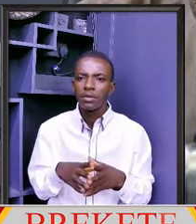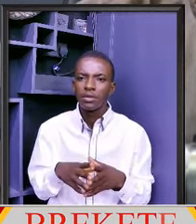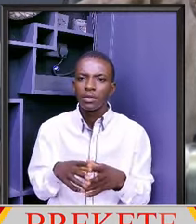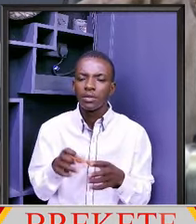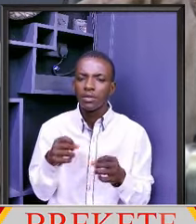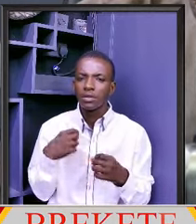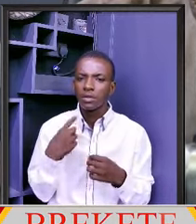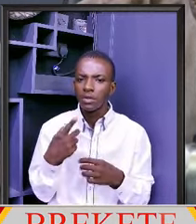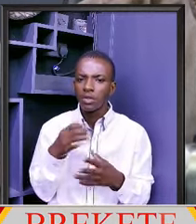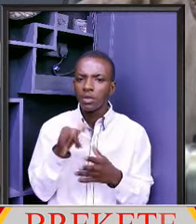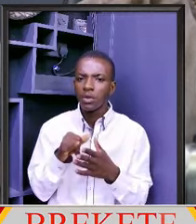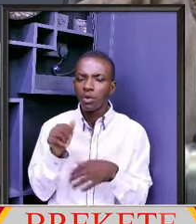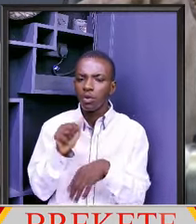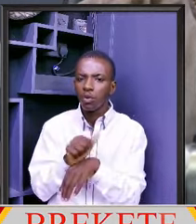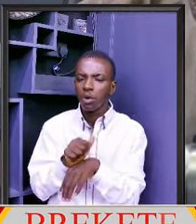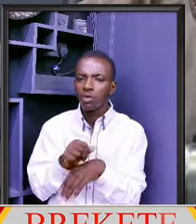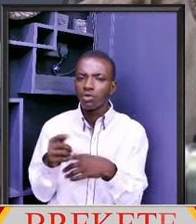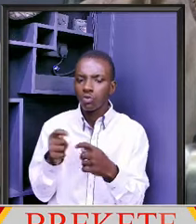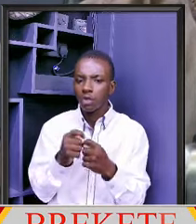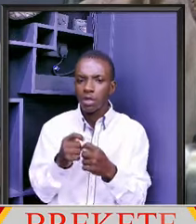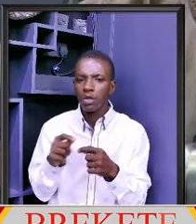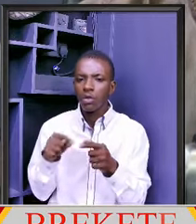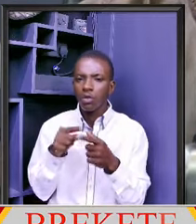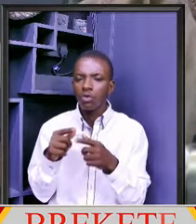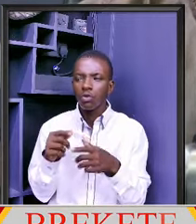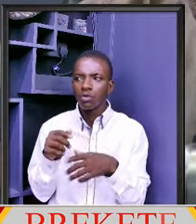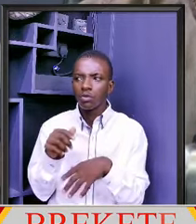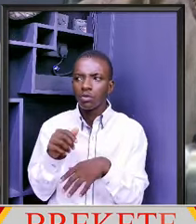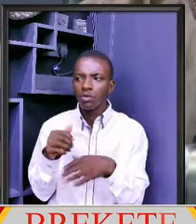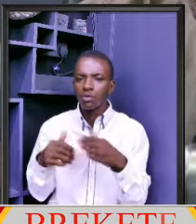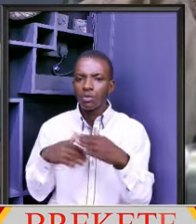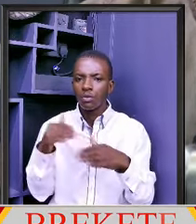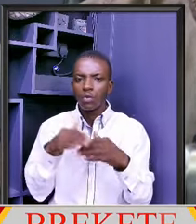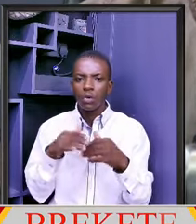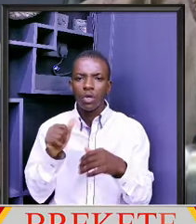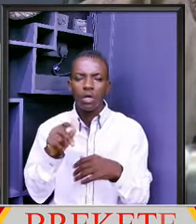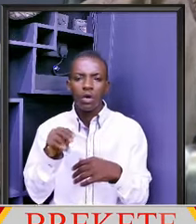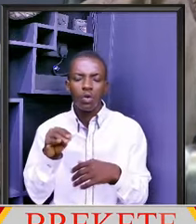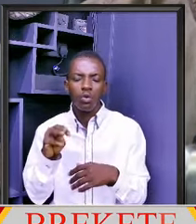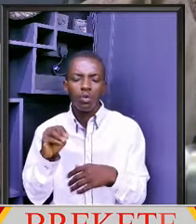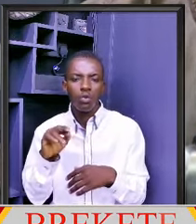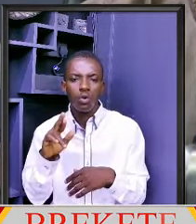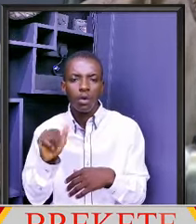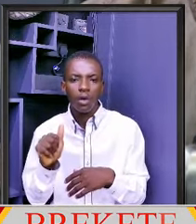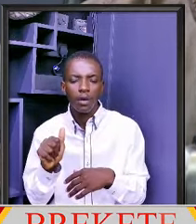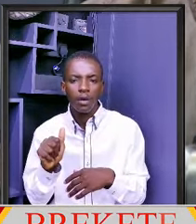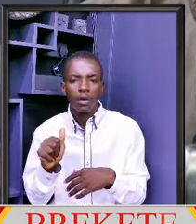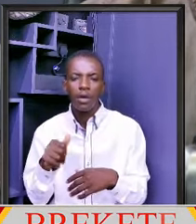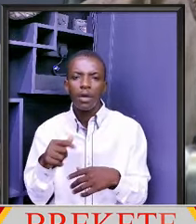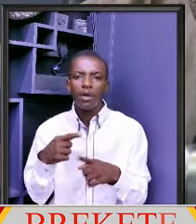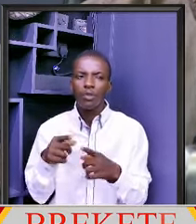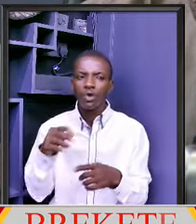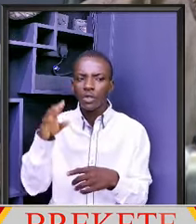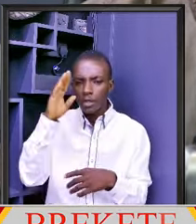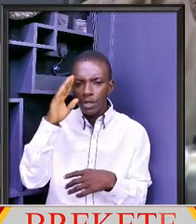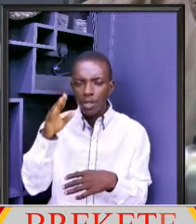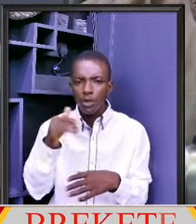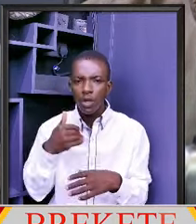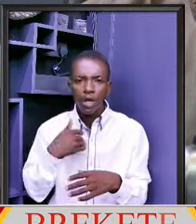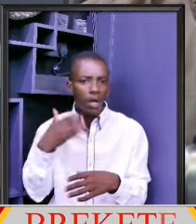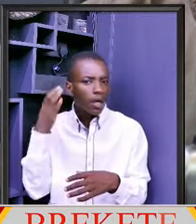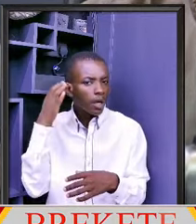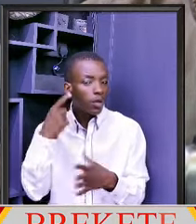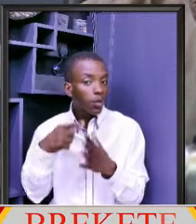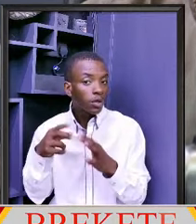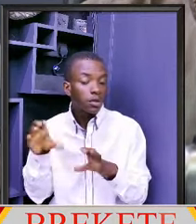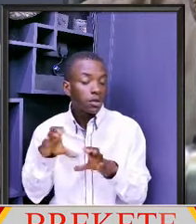he said, we are going to work together. We are going to build a Akomoran. I said, that is good, sir. I said, but sir, you heard what